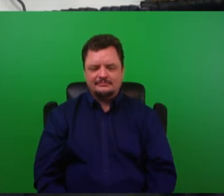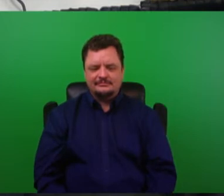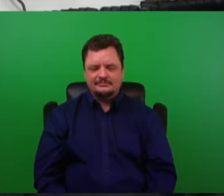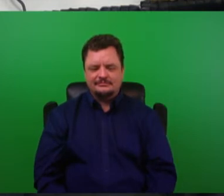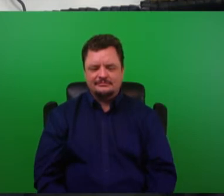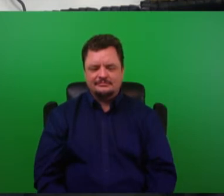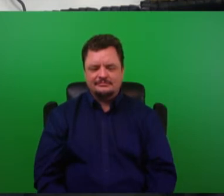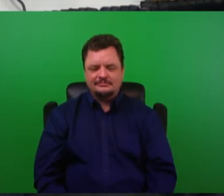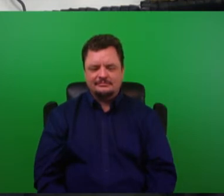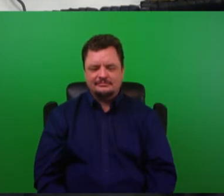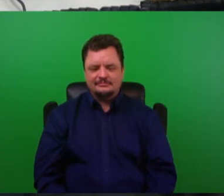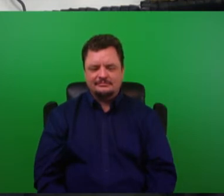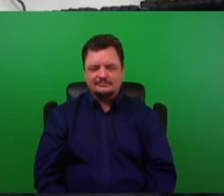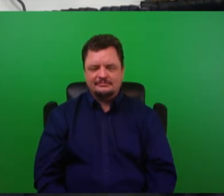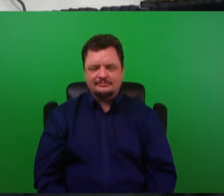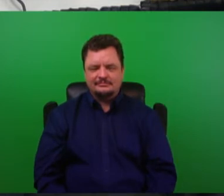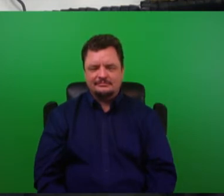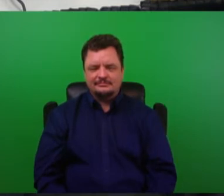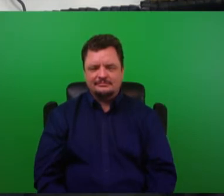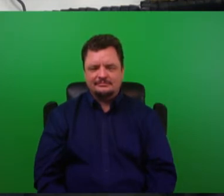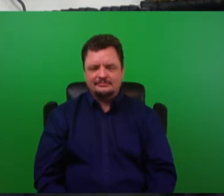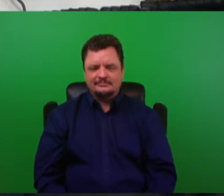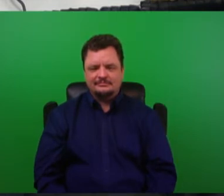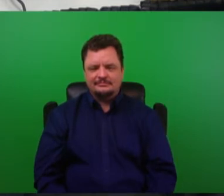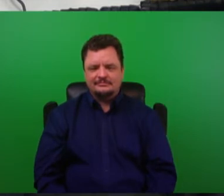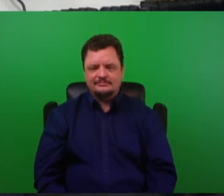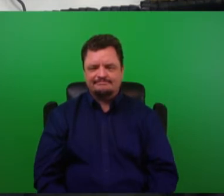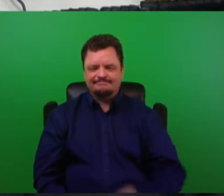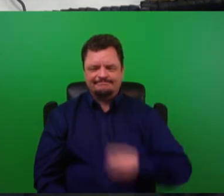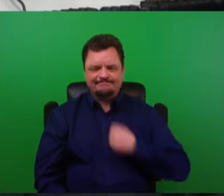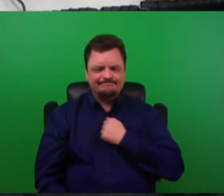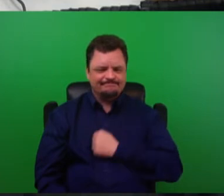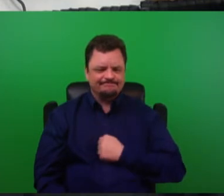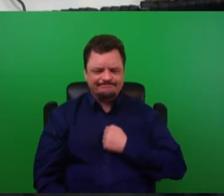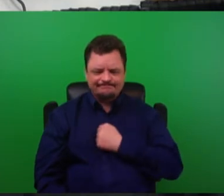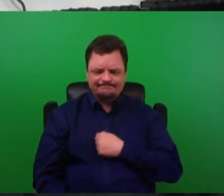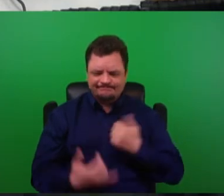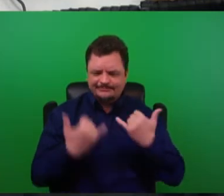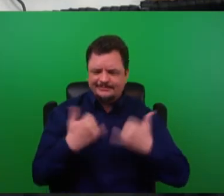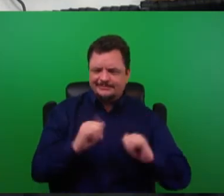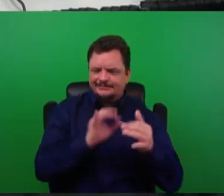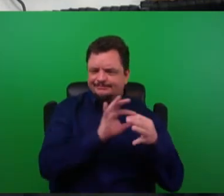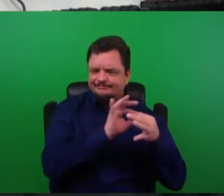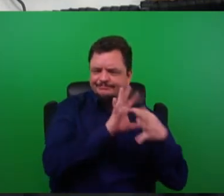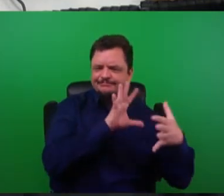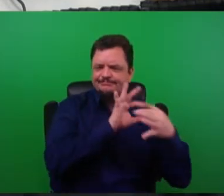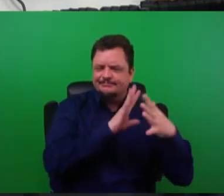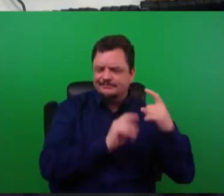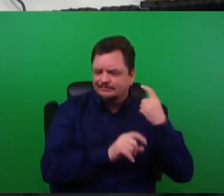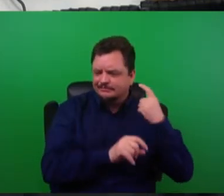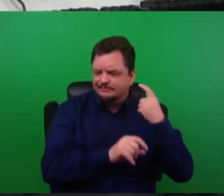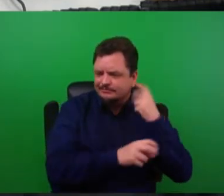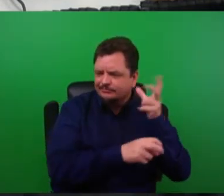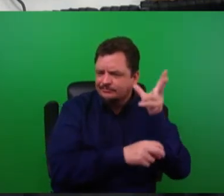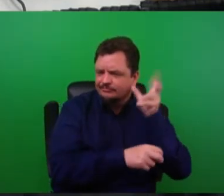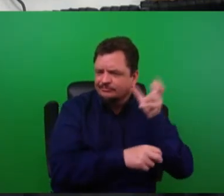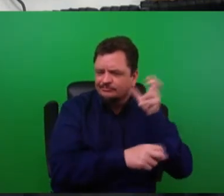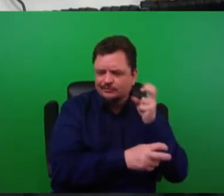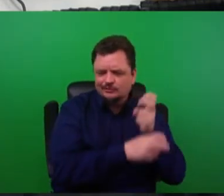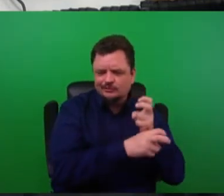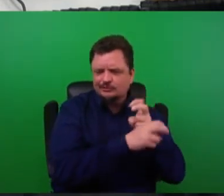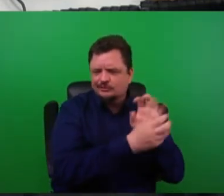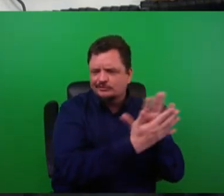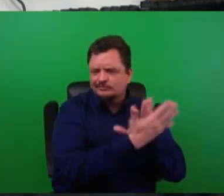was enormous. Something that, you know, there's not an A to Z book, hey, you do this and then you're going to have 100% reduction